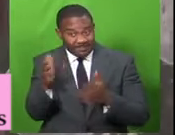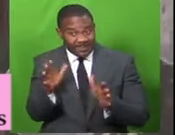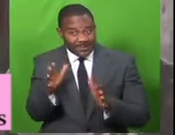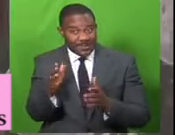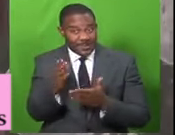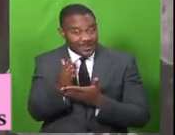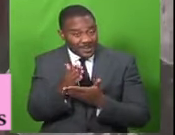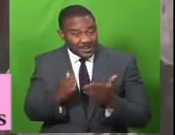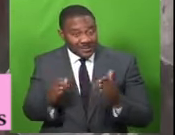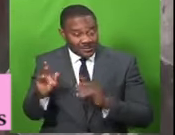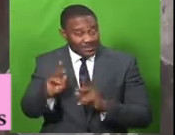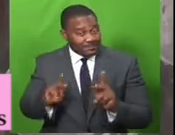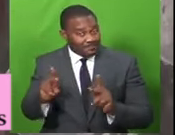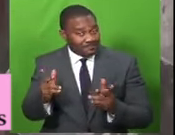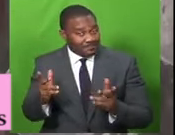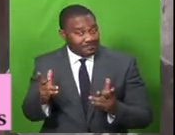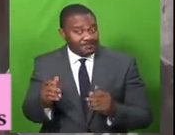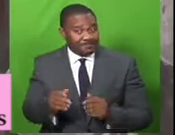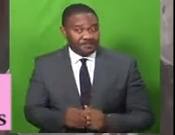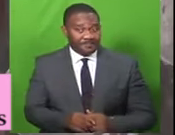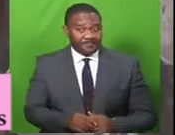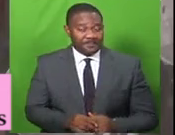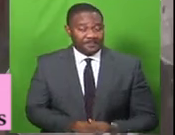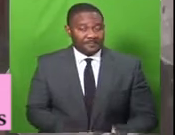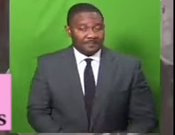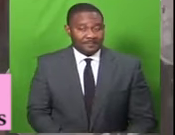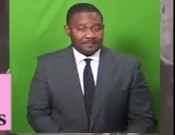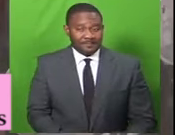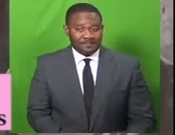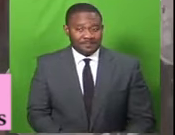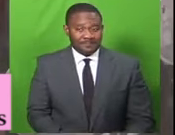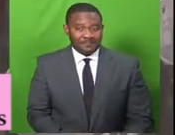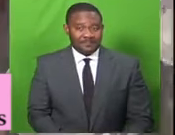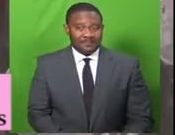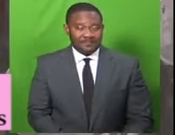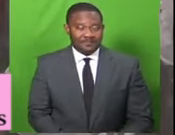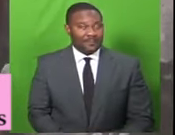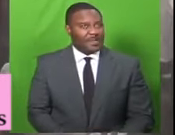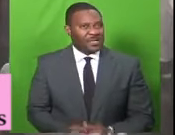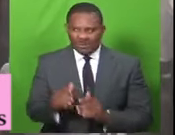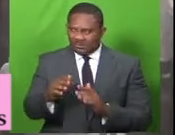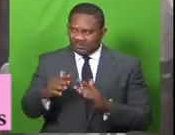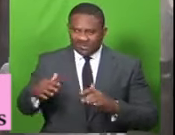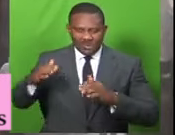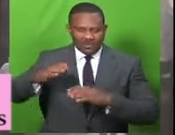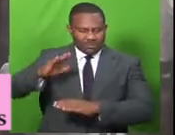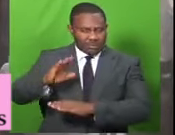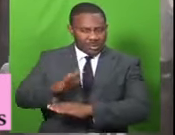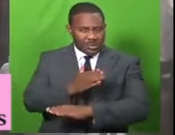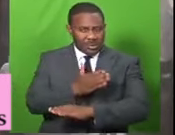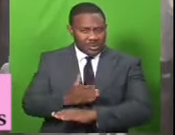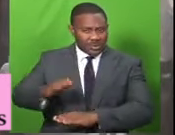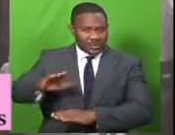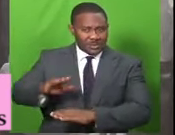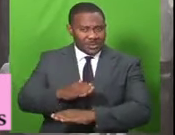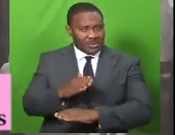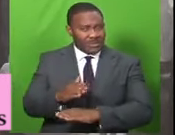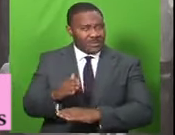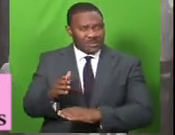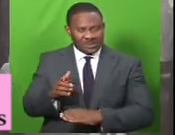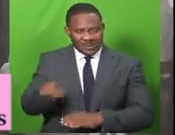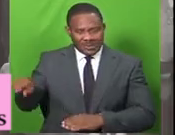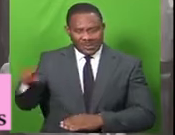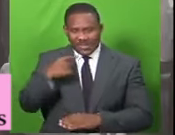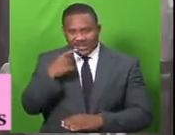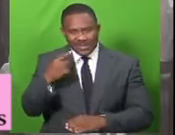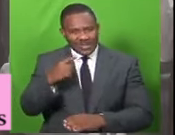some people rose up and sang a chorus that all belie.